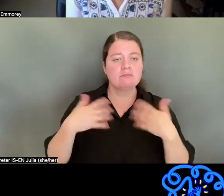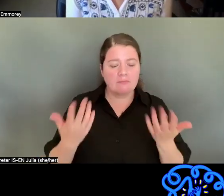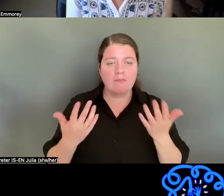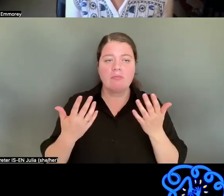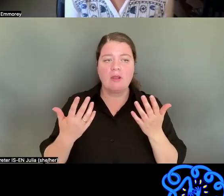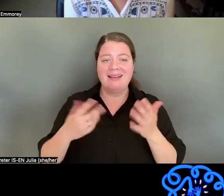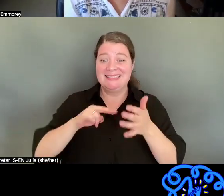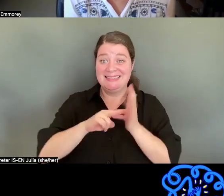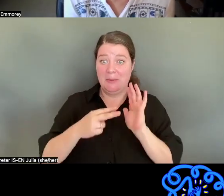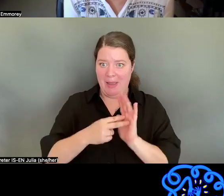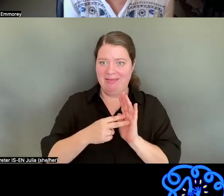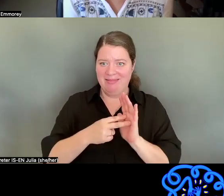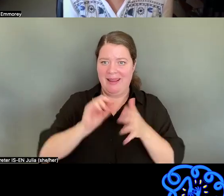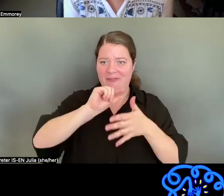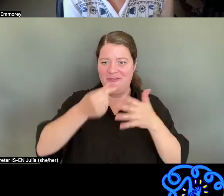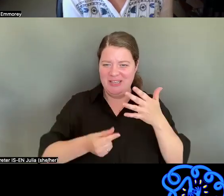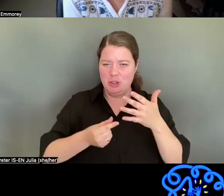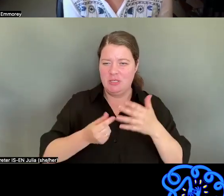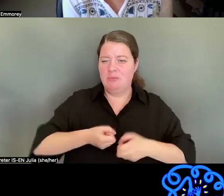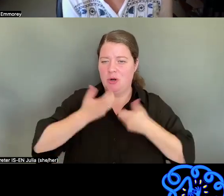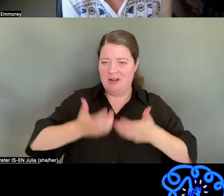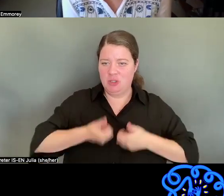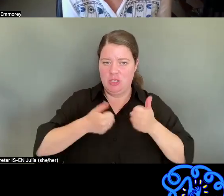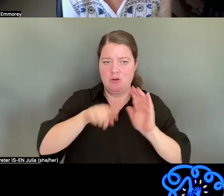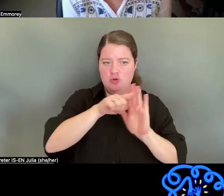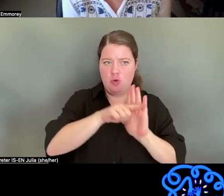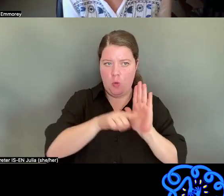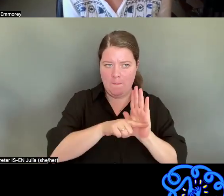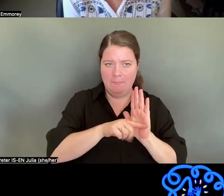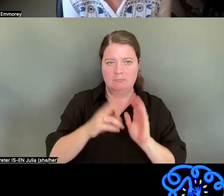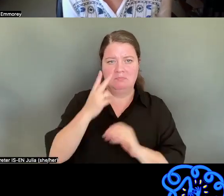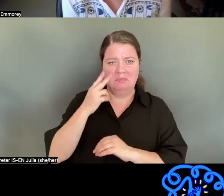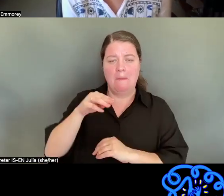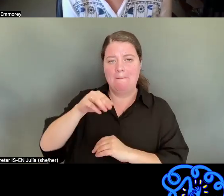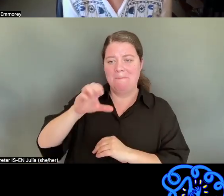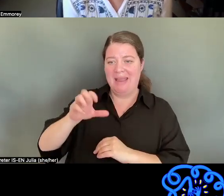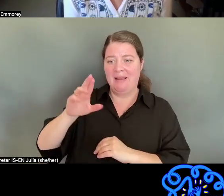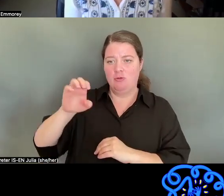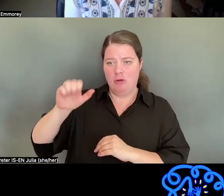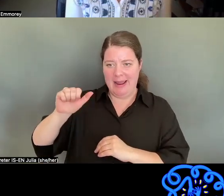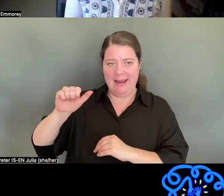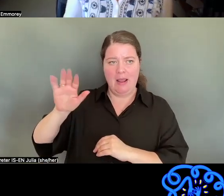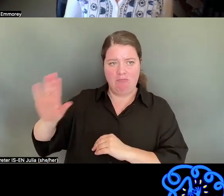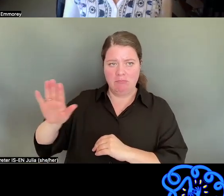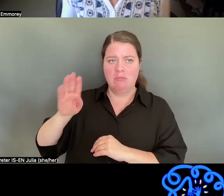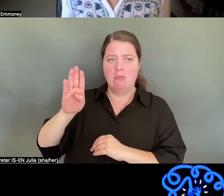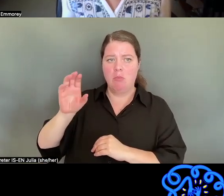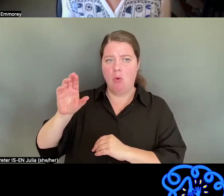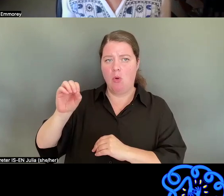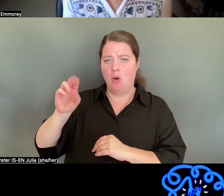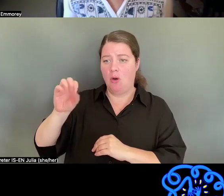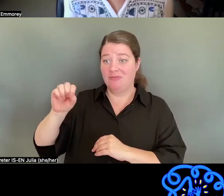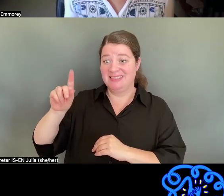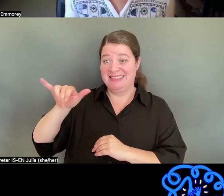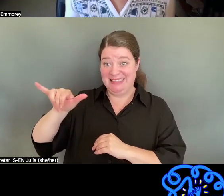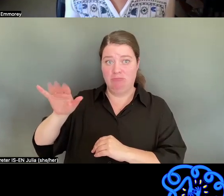feature production norms from Ken McRae's work and from Ariel Borofsky. What these production